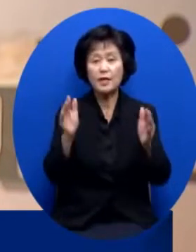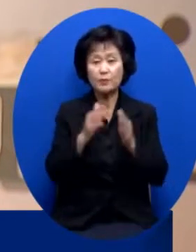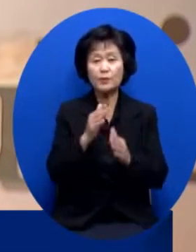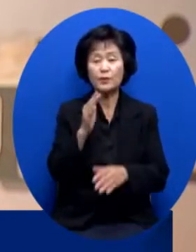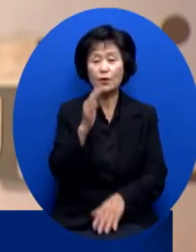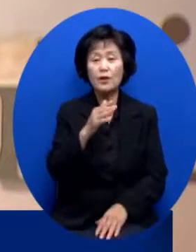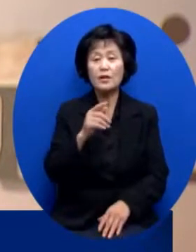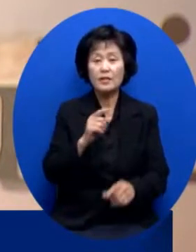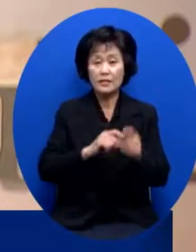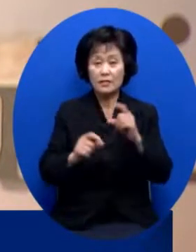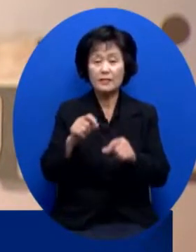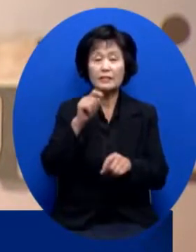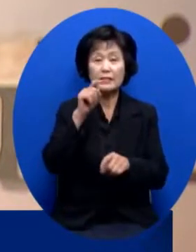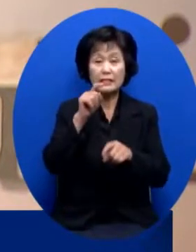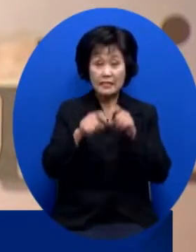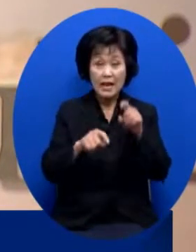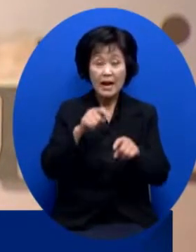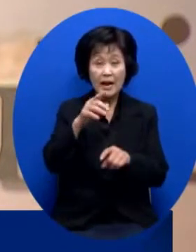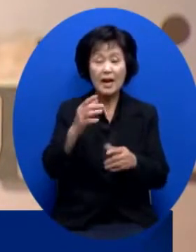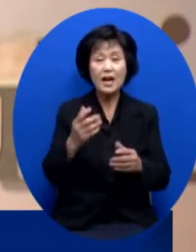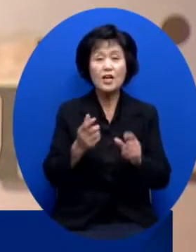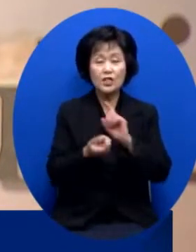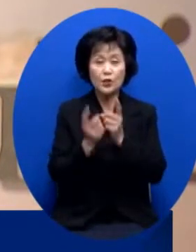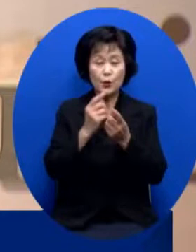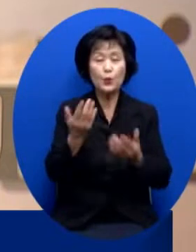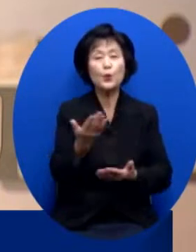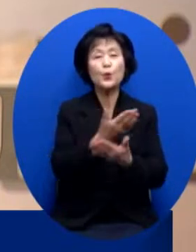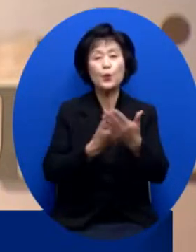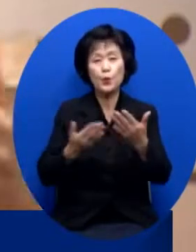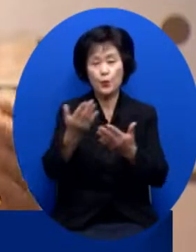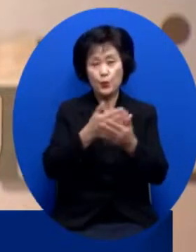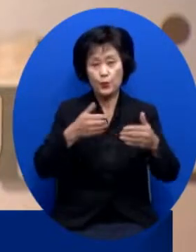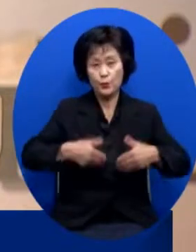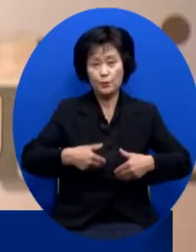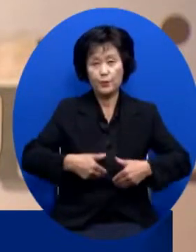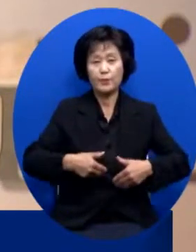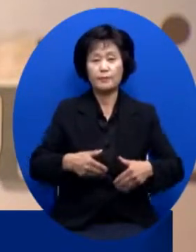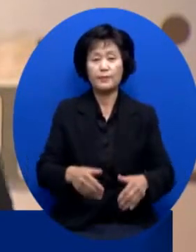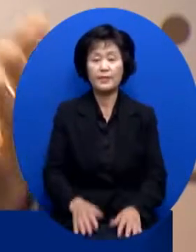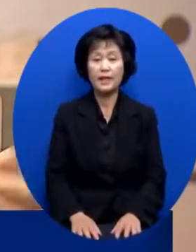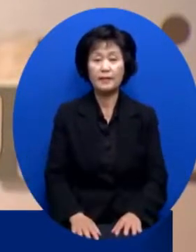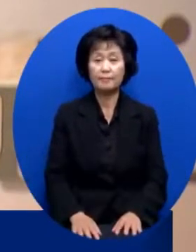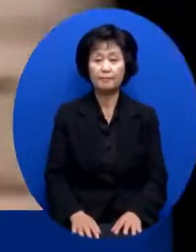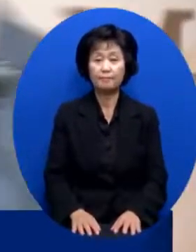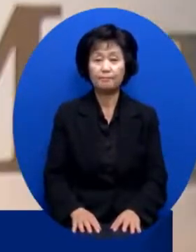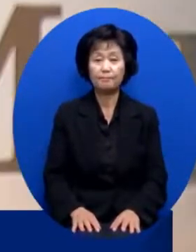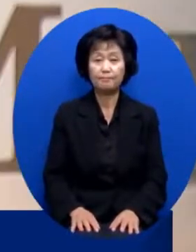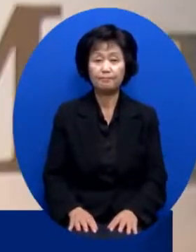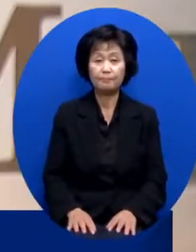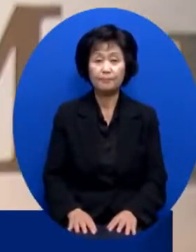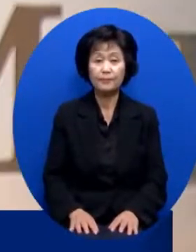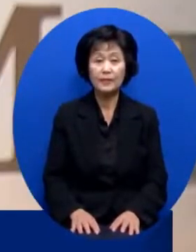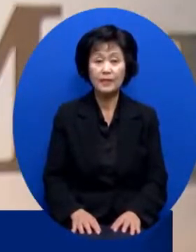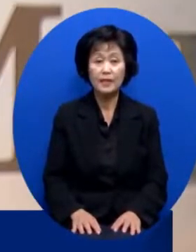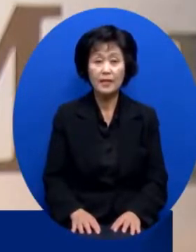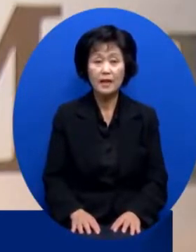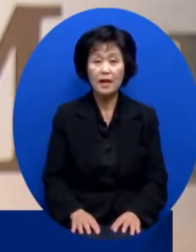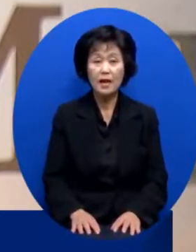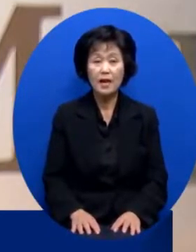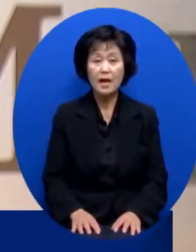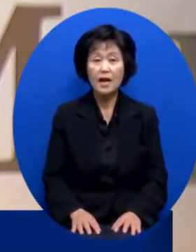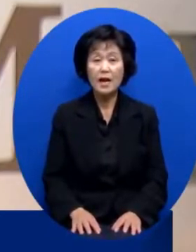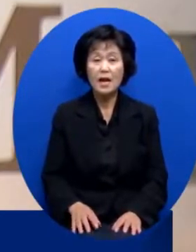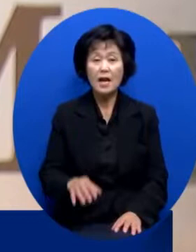hand, we shall from now on go farther and further. The GCF is the